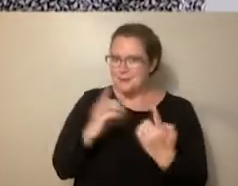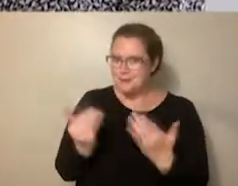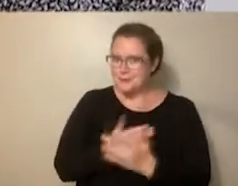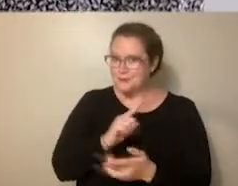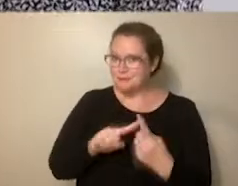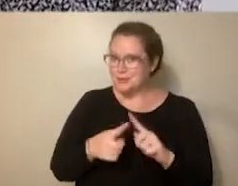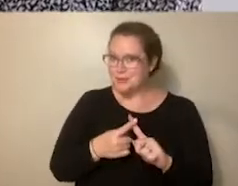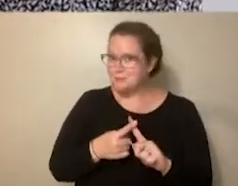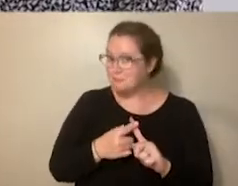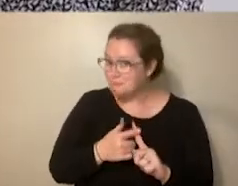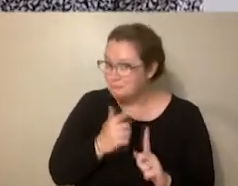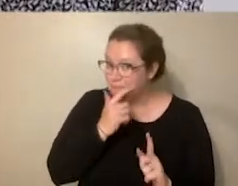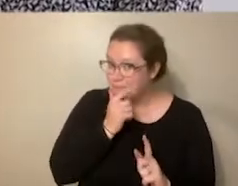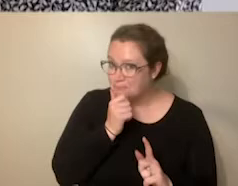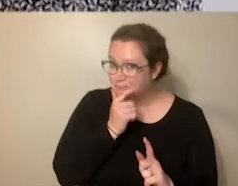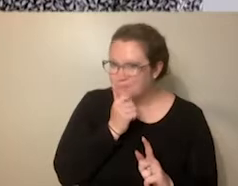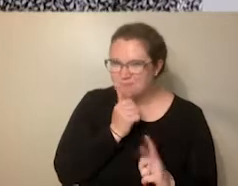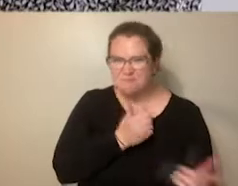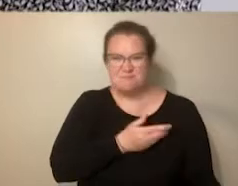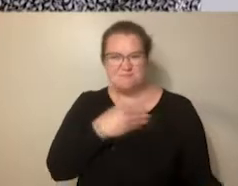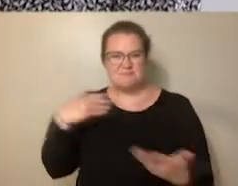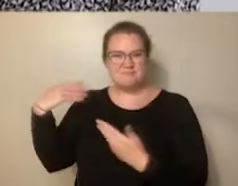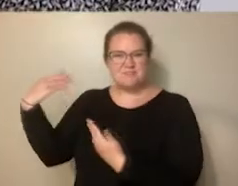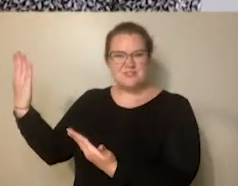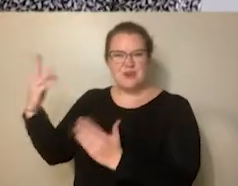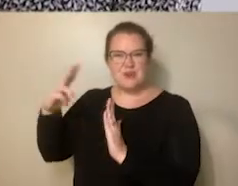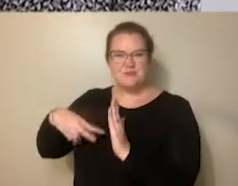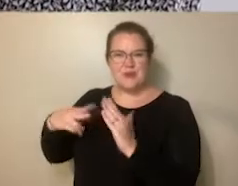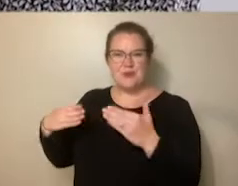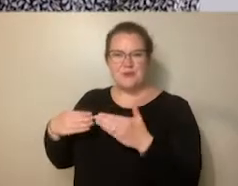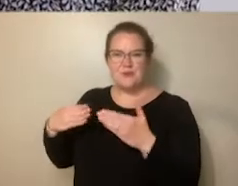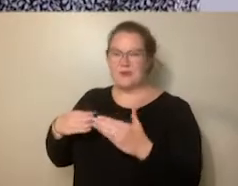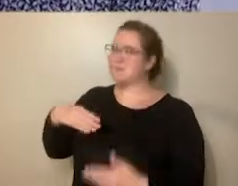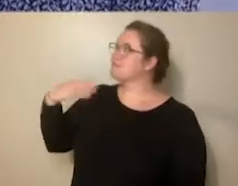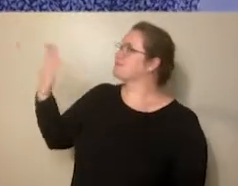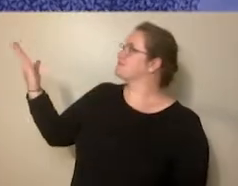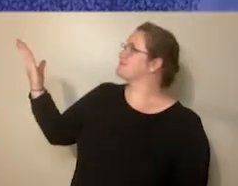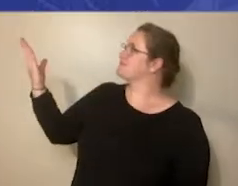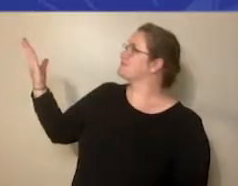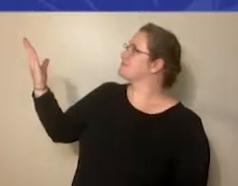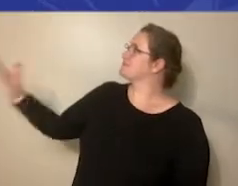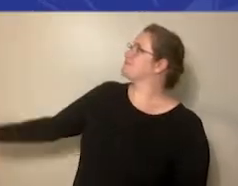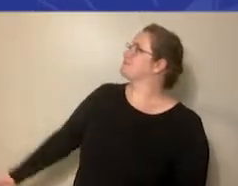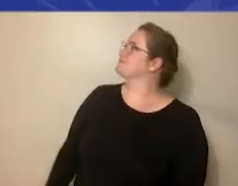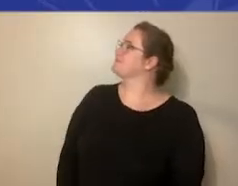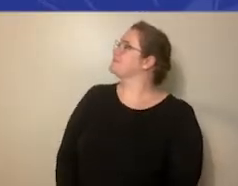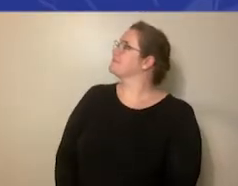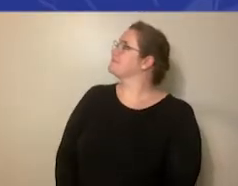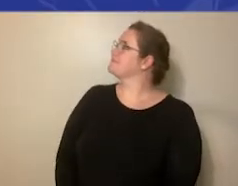be. Let's join Miss Bradley right now in the Reading Corner. Take it away, Miss Bradley.